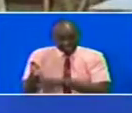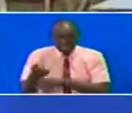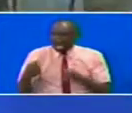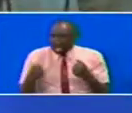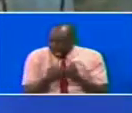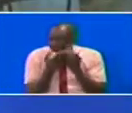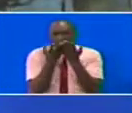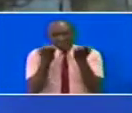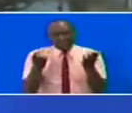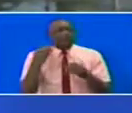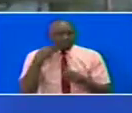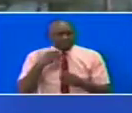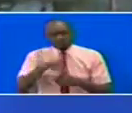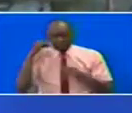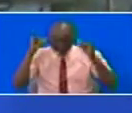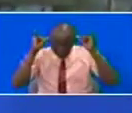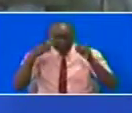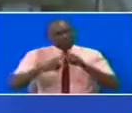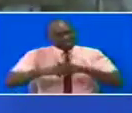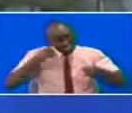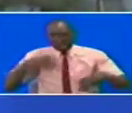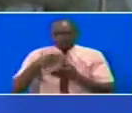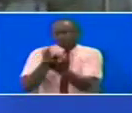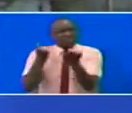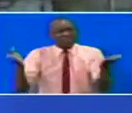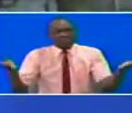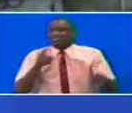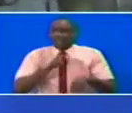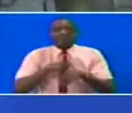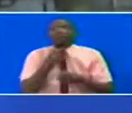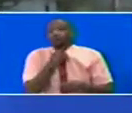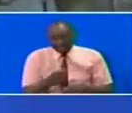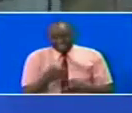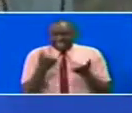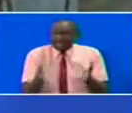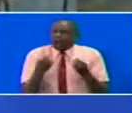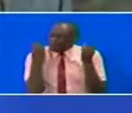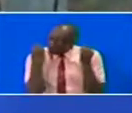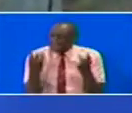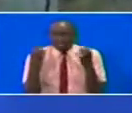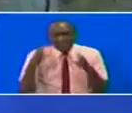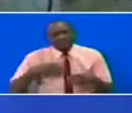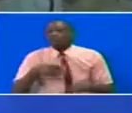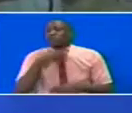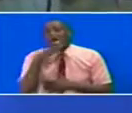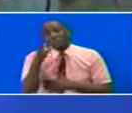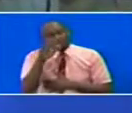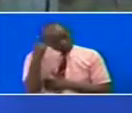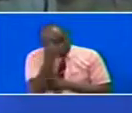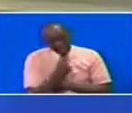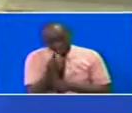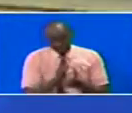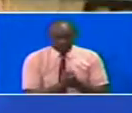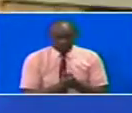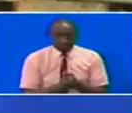bloodletting by bandits who have been slaughtering villagers at will. The attacks have left over dozens of people dead since January.